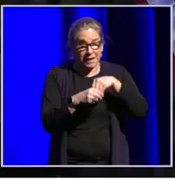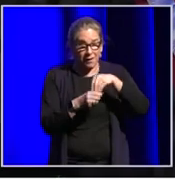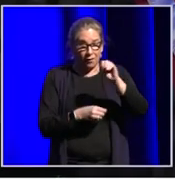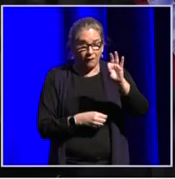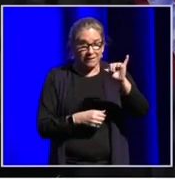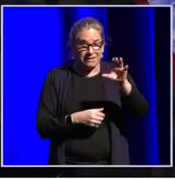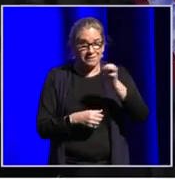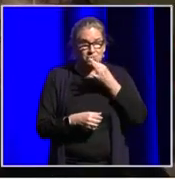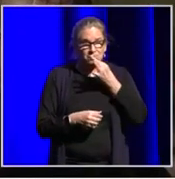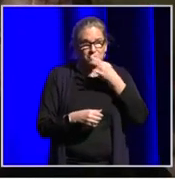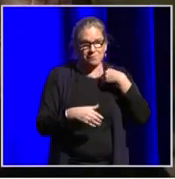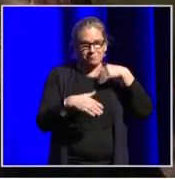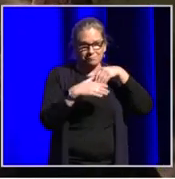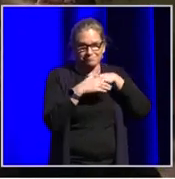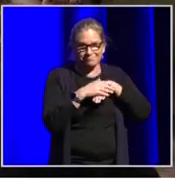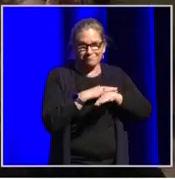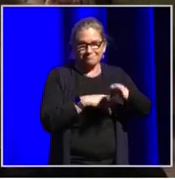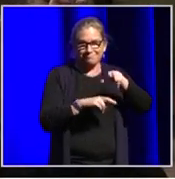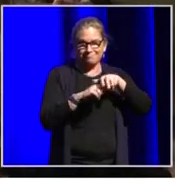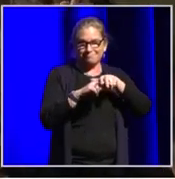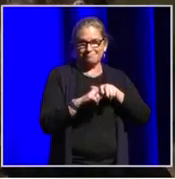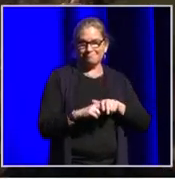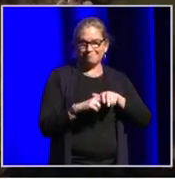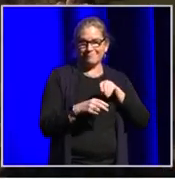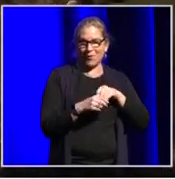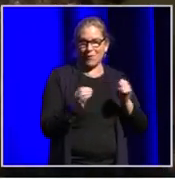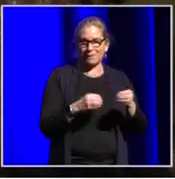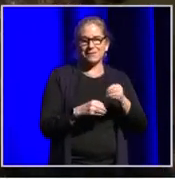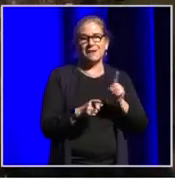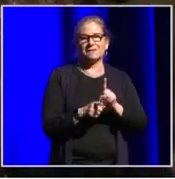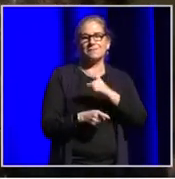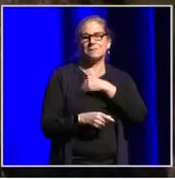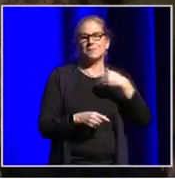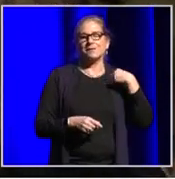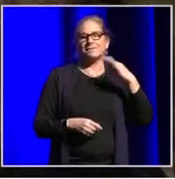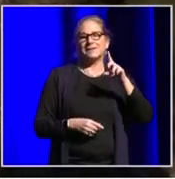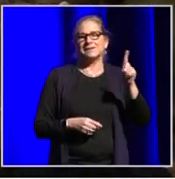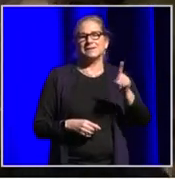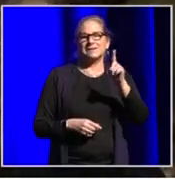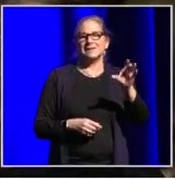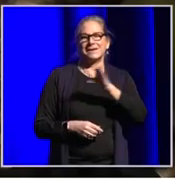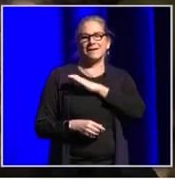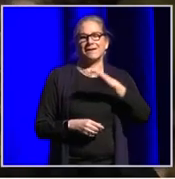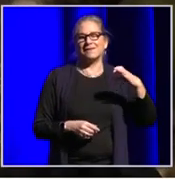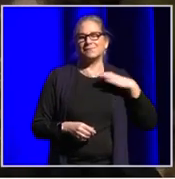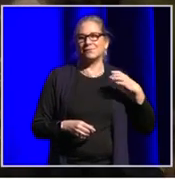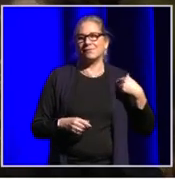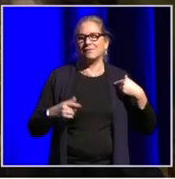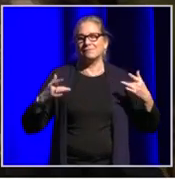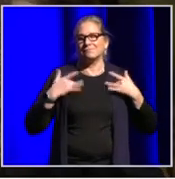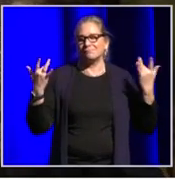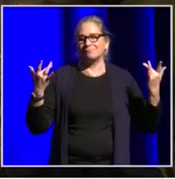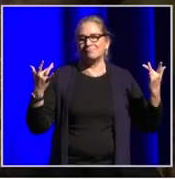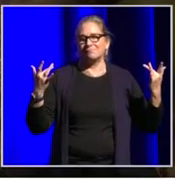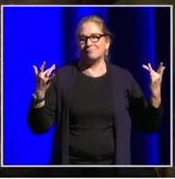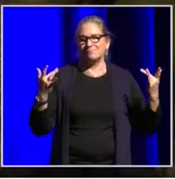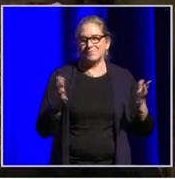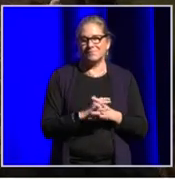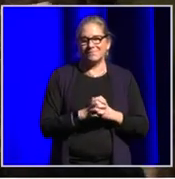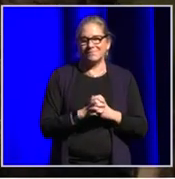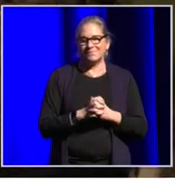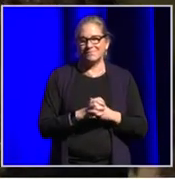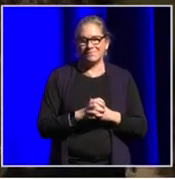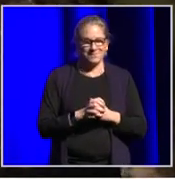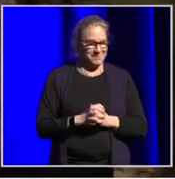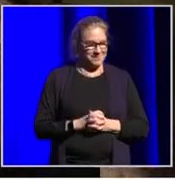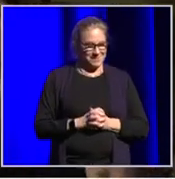the council of the District of Columbia. Of member of the council of the District of Columbia. On which I am about to enter. On which I'm about to